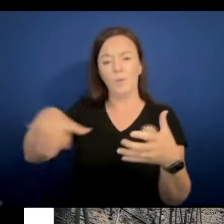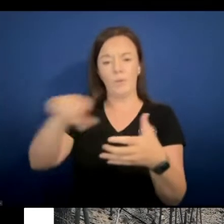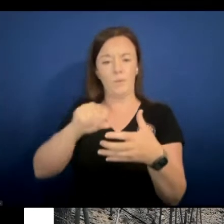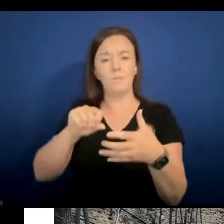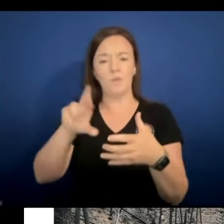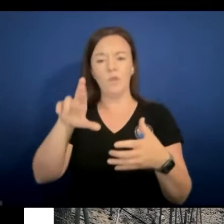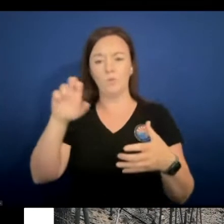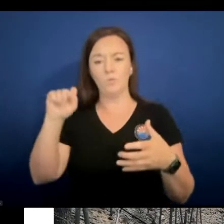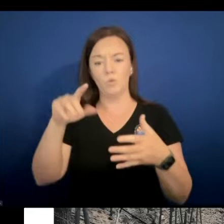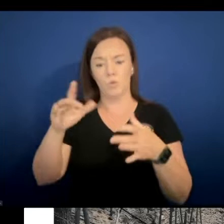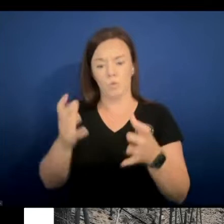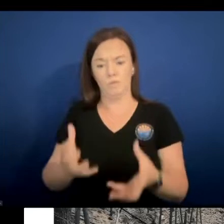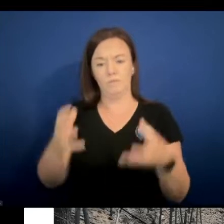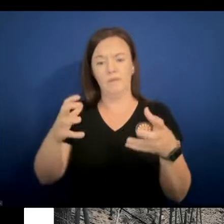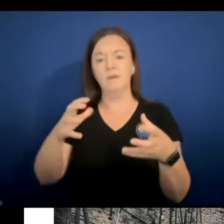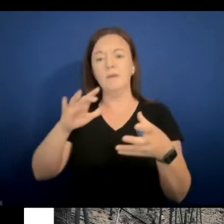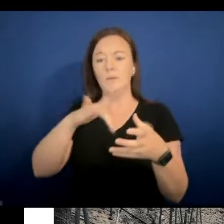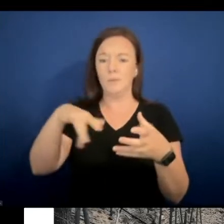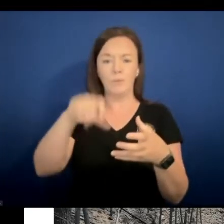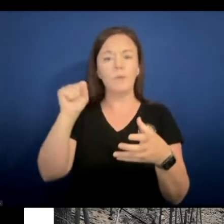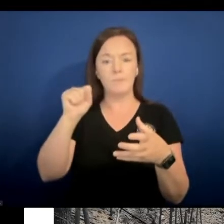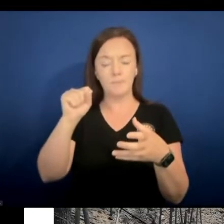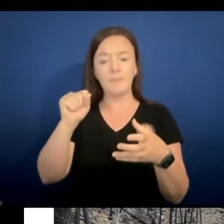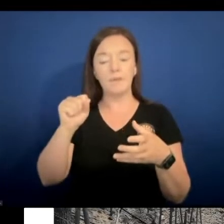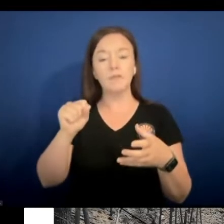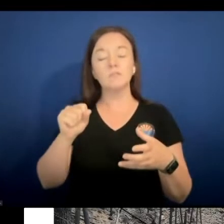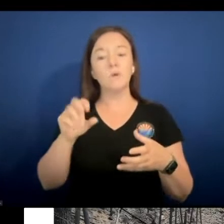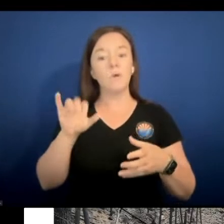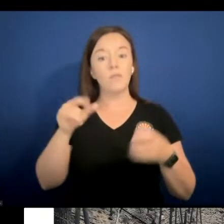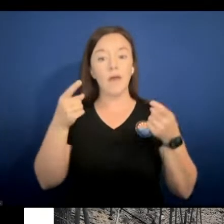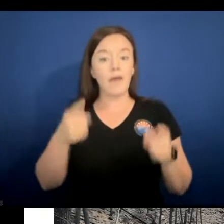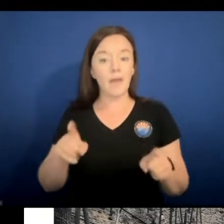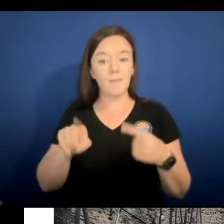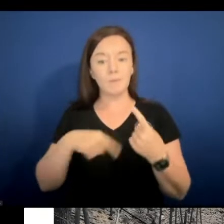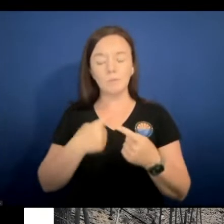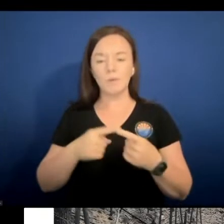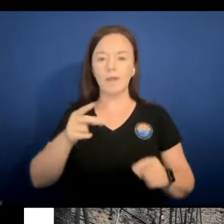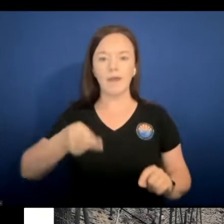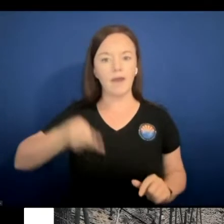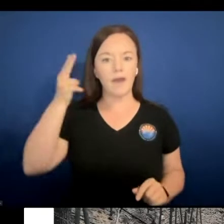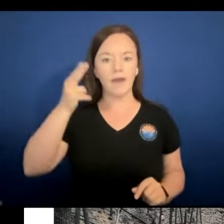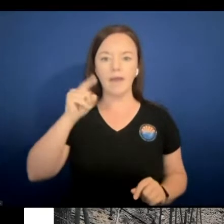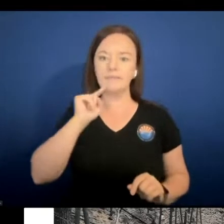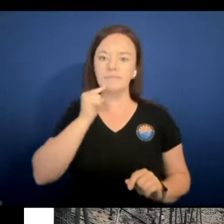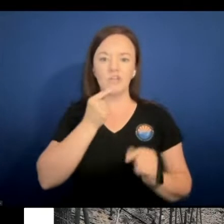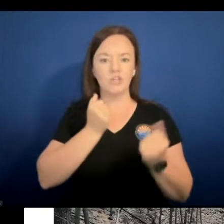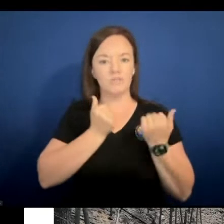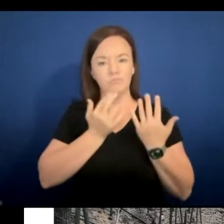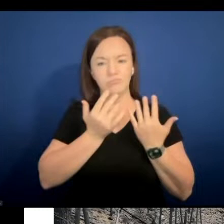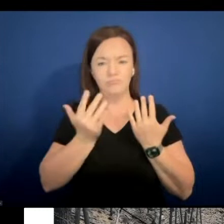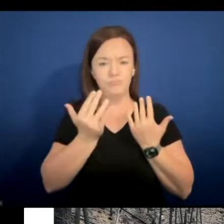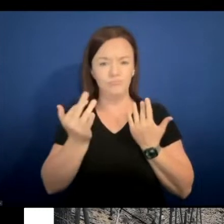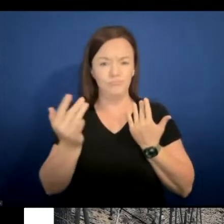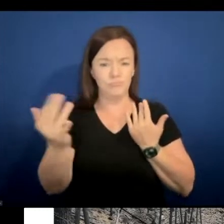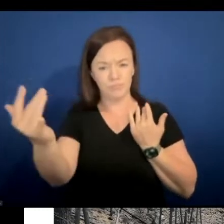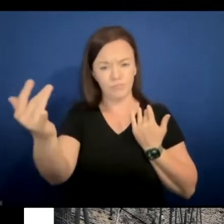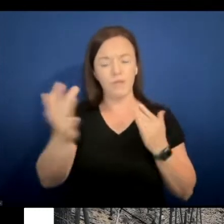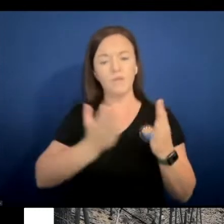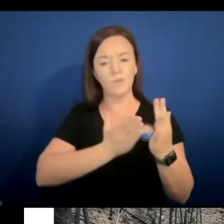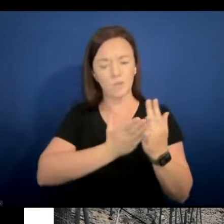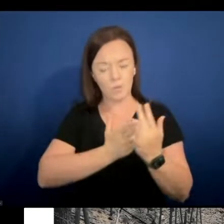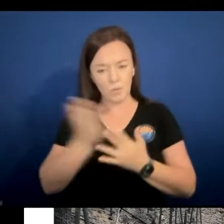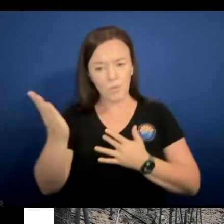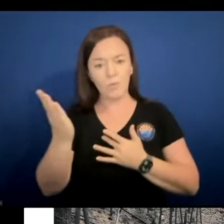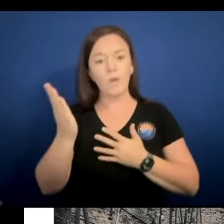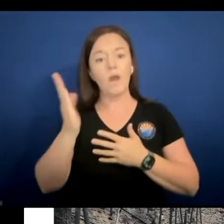when there's an extreme or high severity fire coming through a particular area, and the